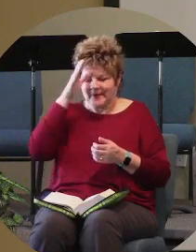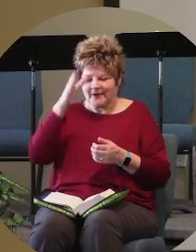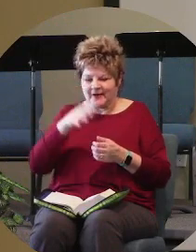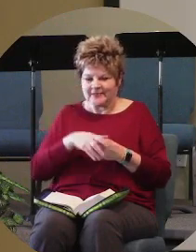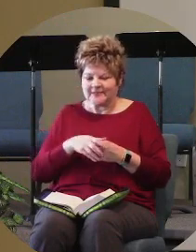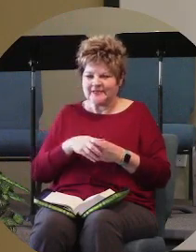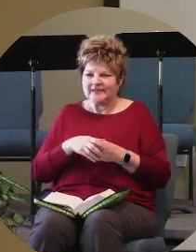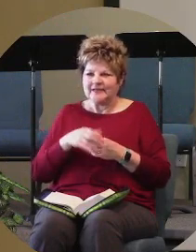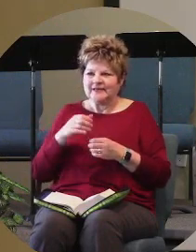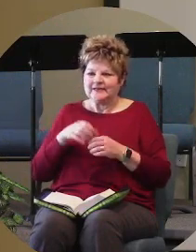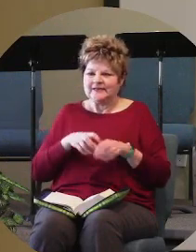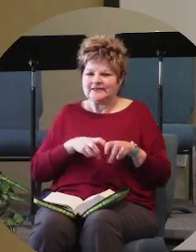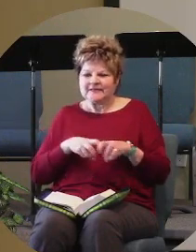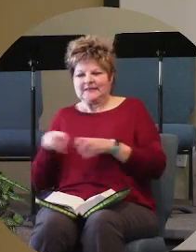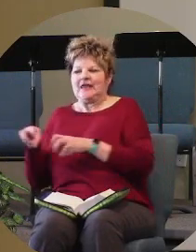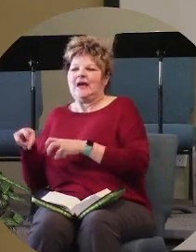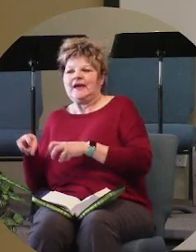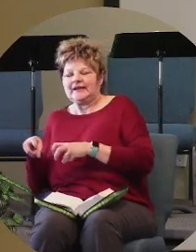Roy misbehaved.